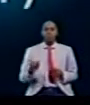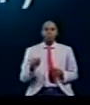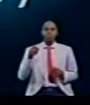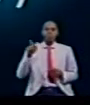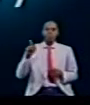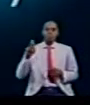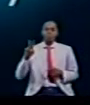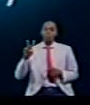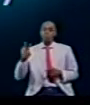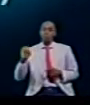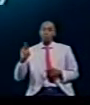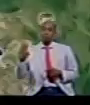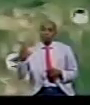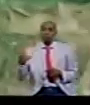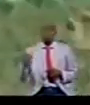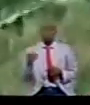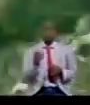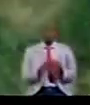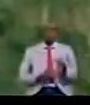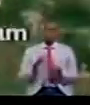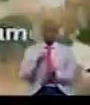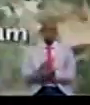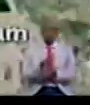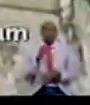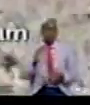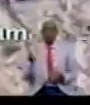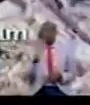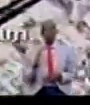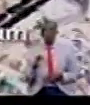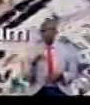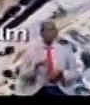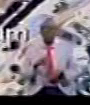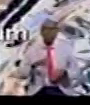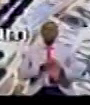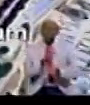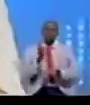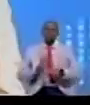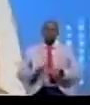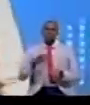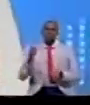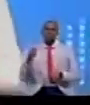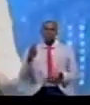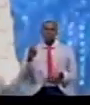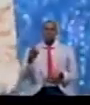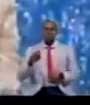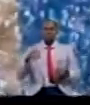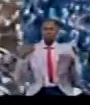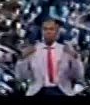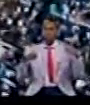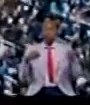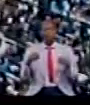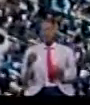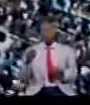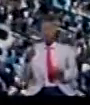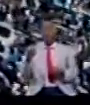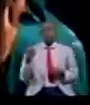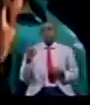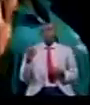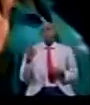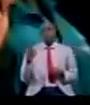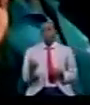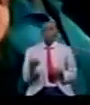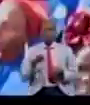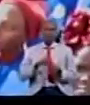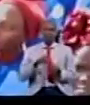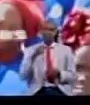sickness, life-threatening sicknesses here and there. Just like somebody wrote on our platform that we should pray for